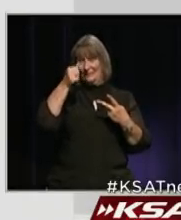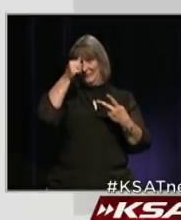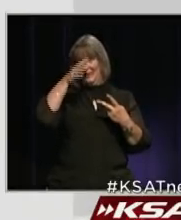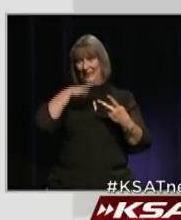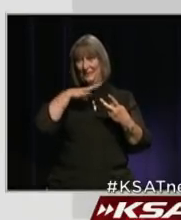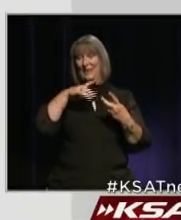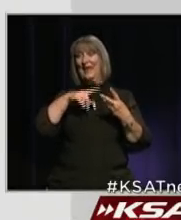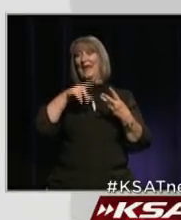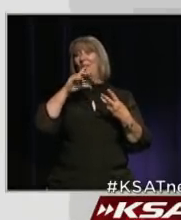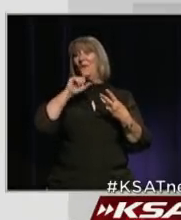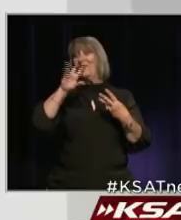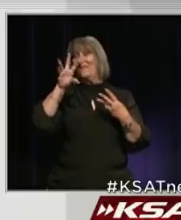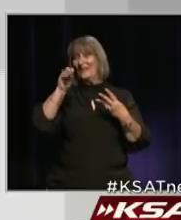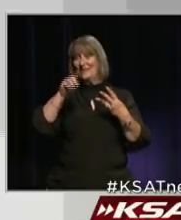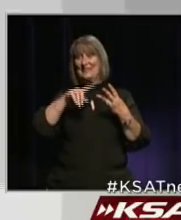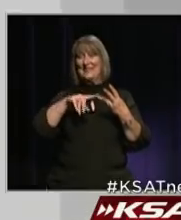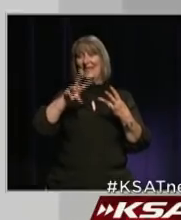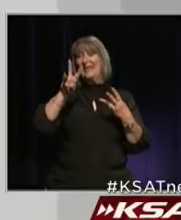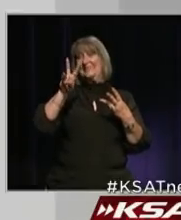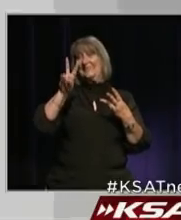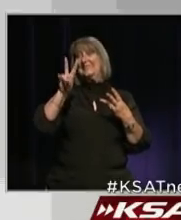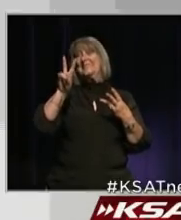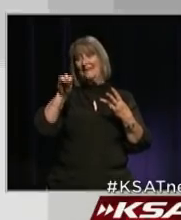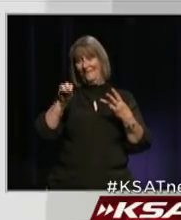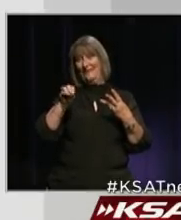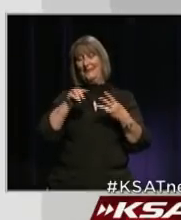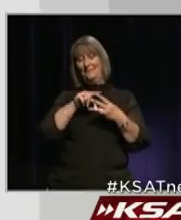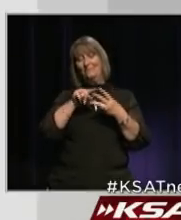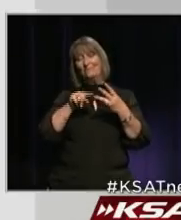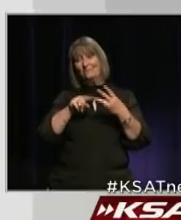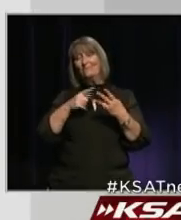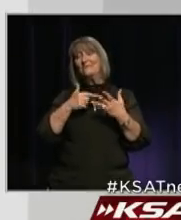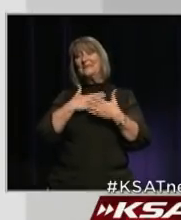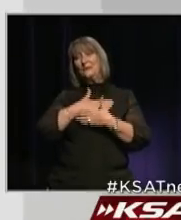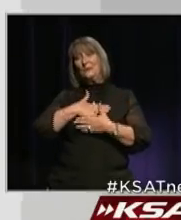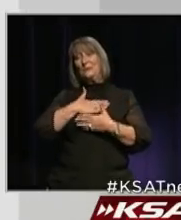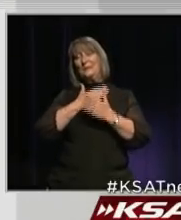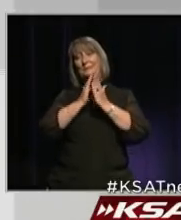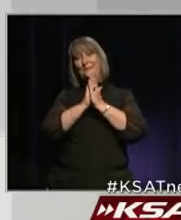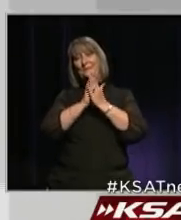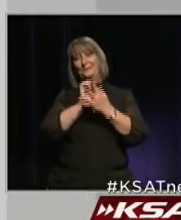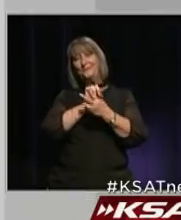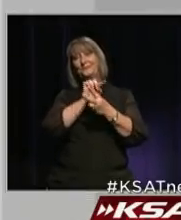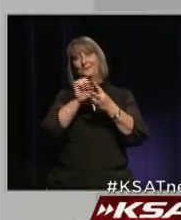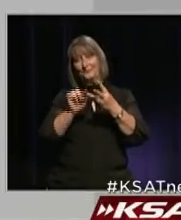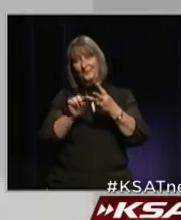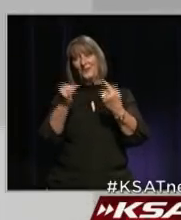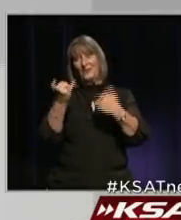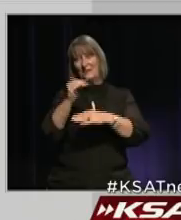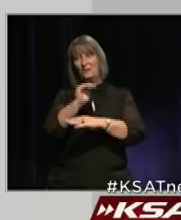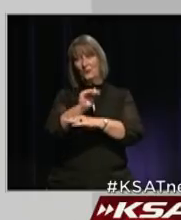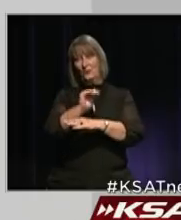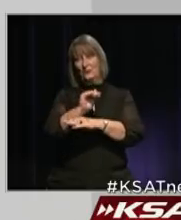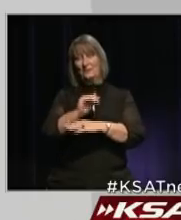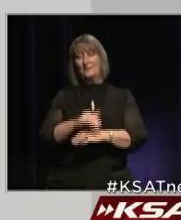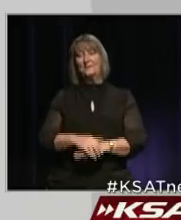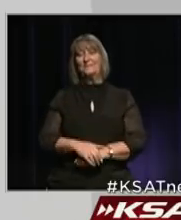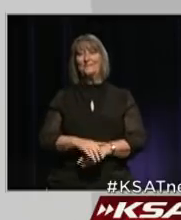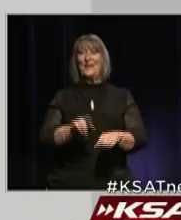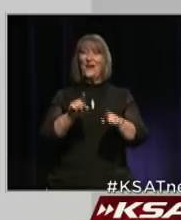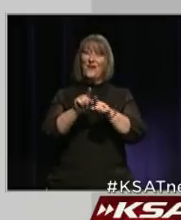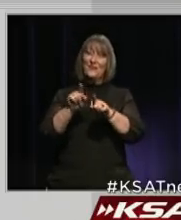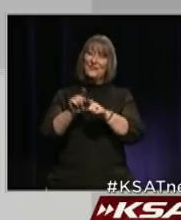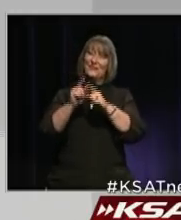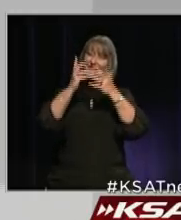50s and 70s. Please keep their friends and families in your prayers this evening. Unfortunately, we are also seeing